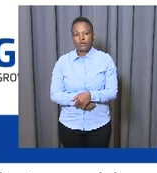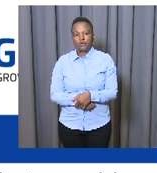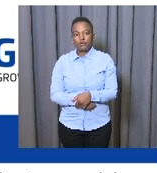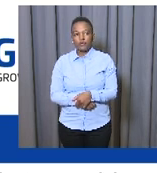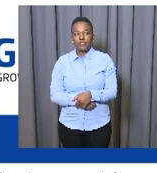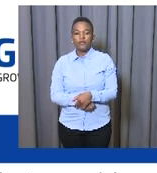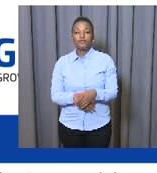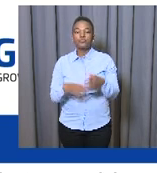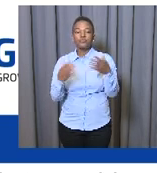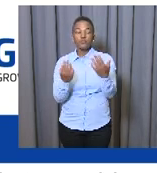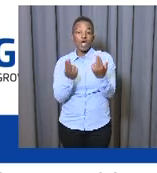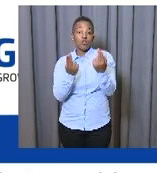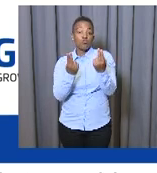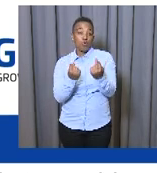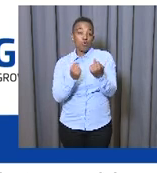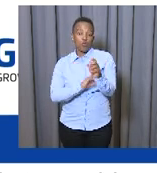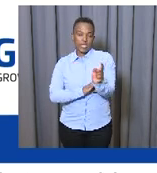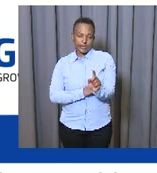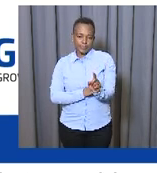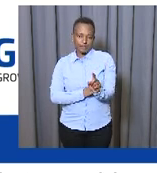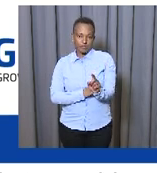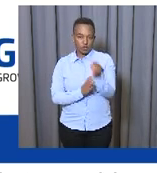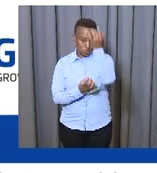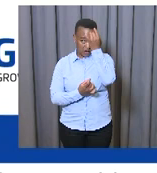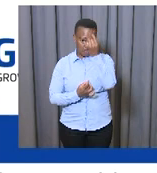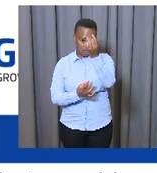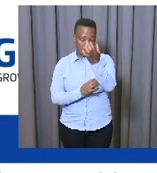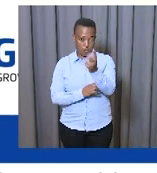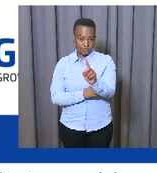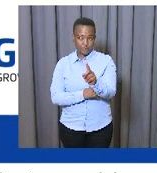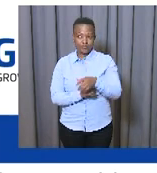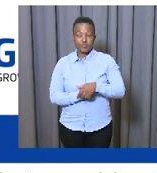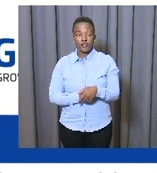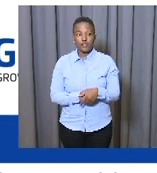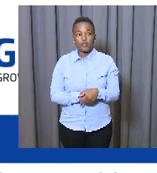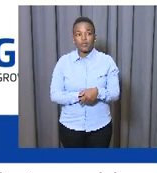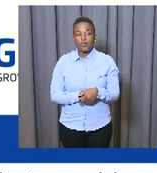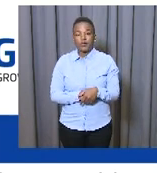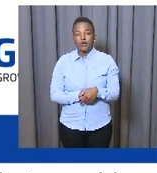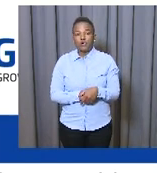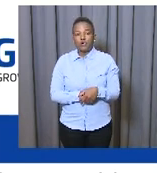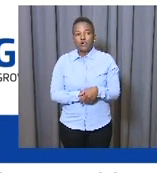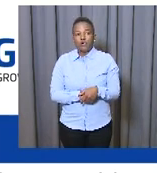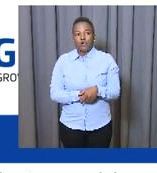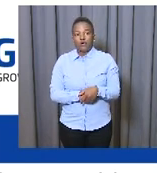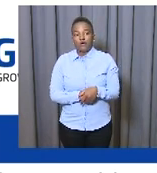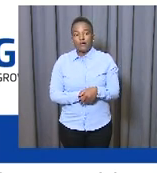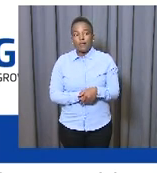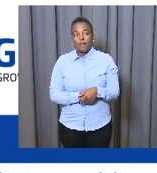So what is new today, which we want to share with you, is that we have also been looking at